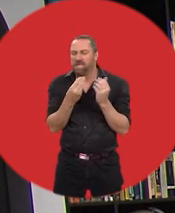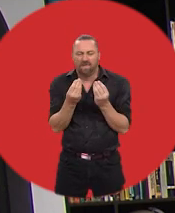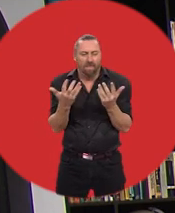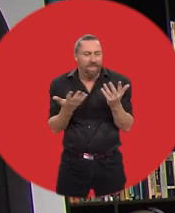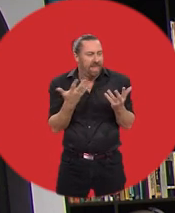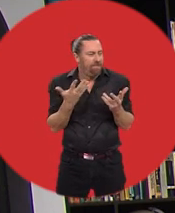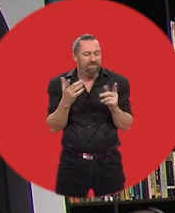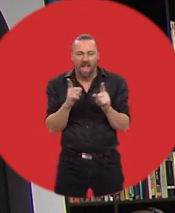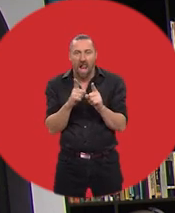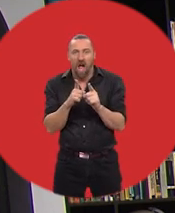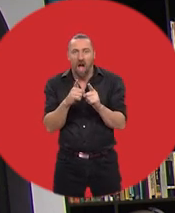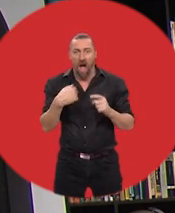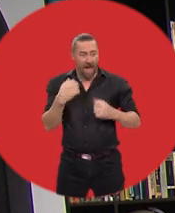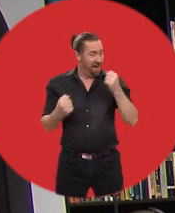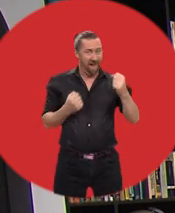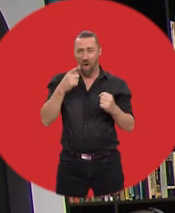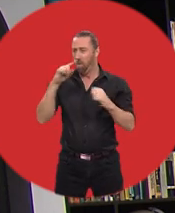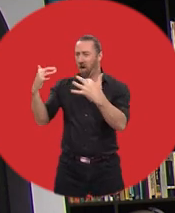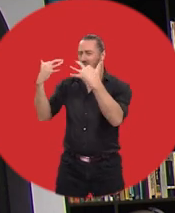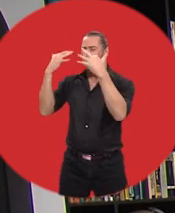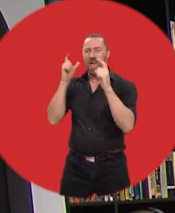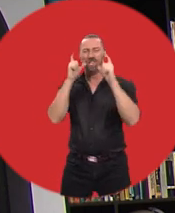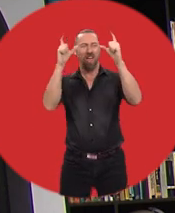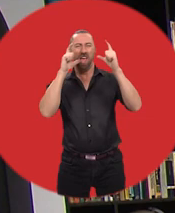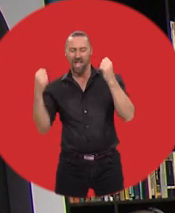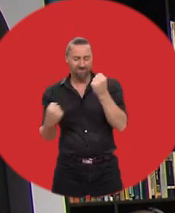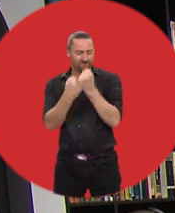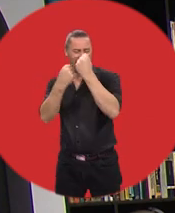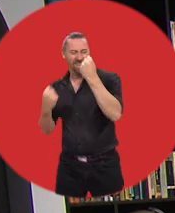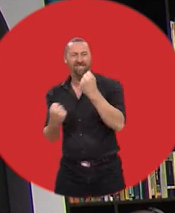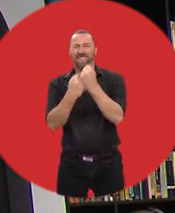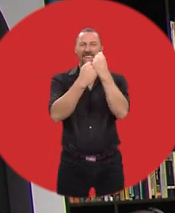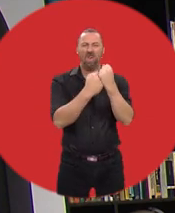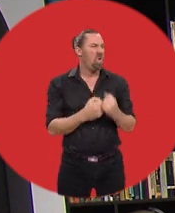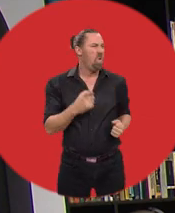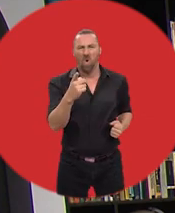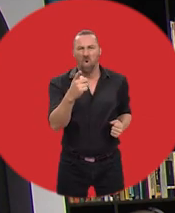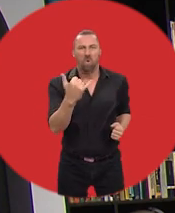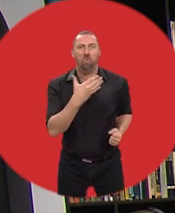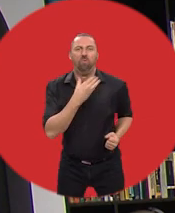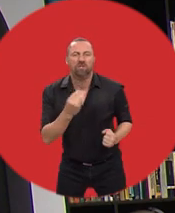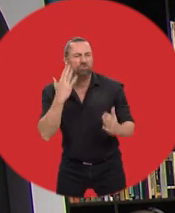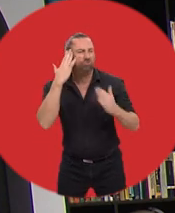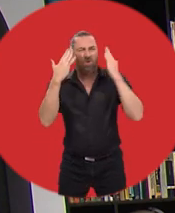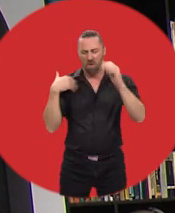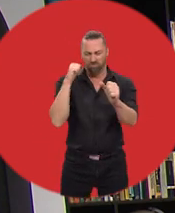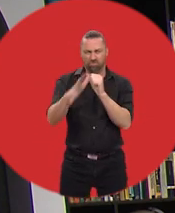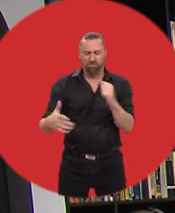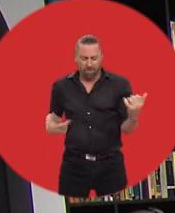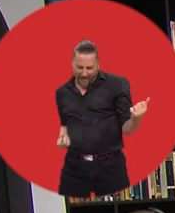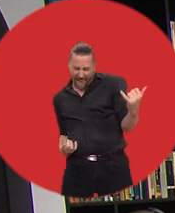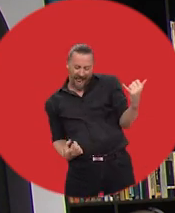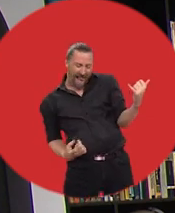wished you were always being cheered on by a crowd. Or maybe you've wished you were really good at a musical